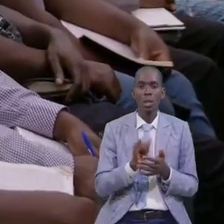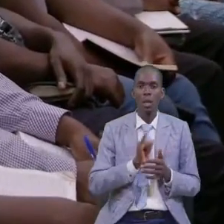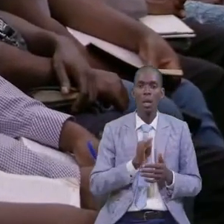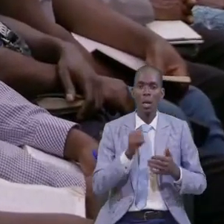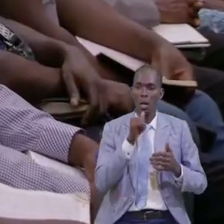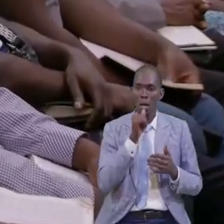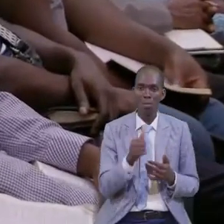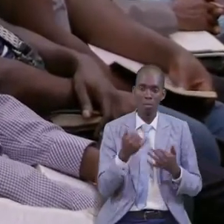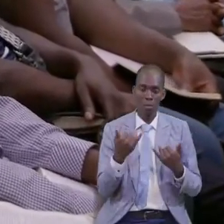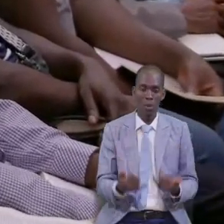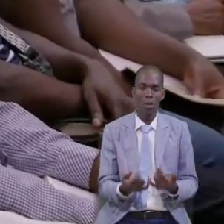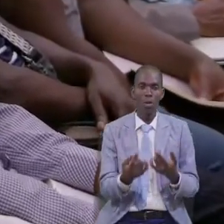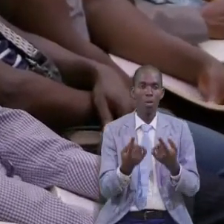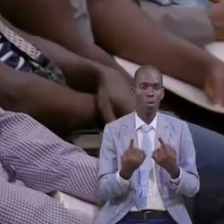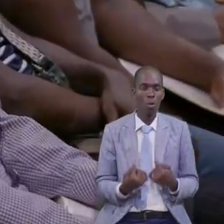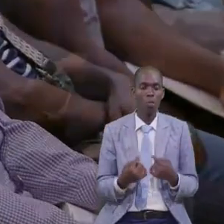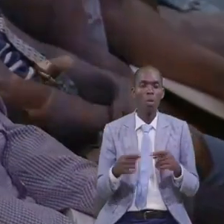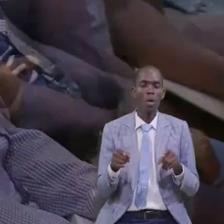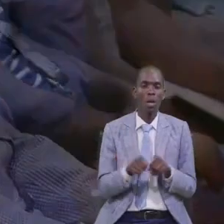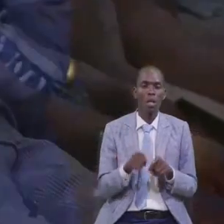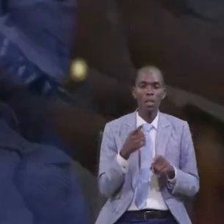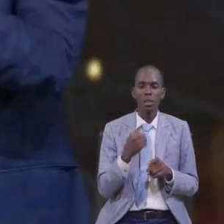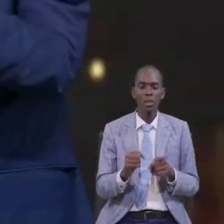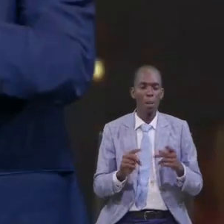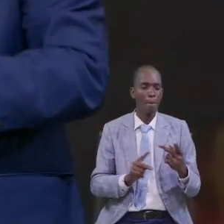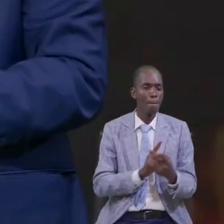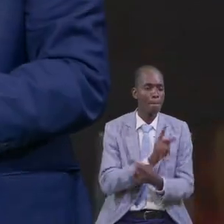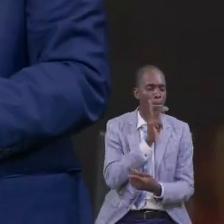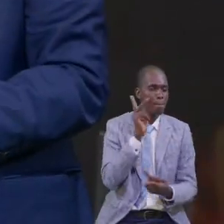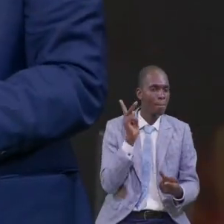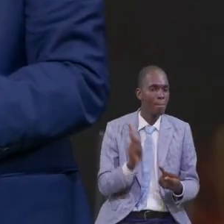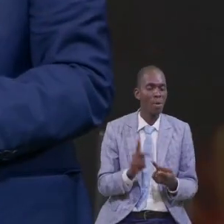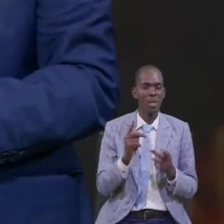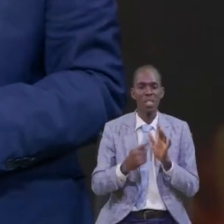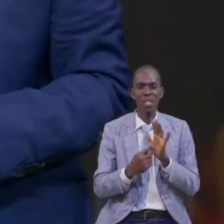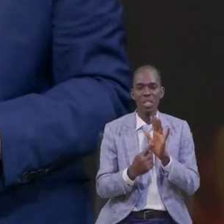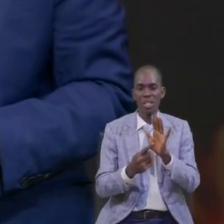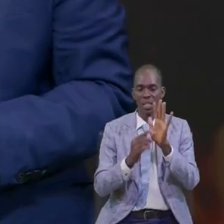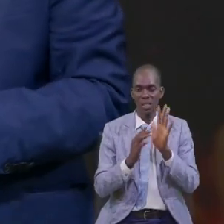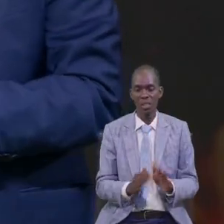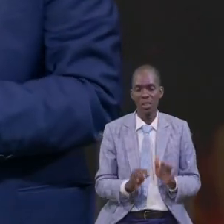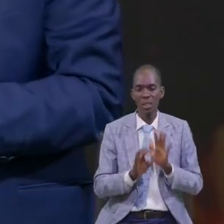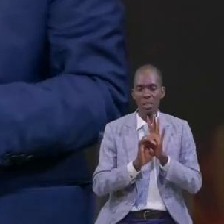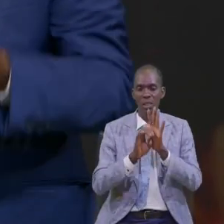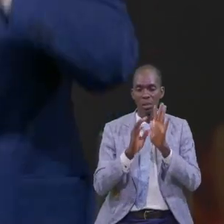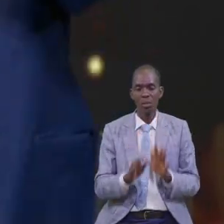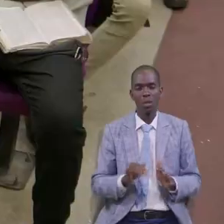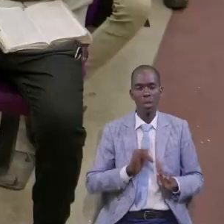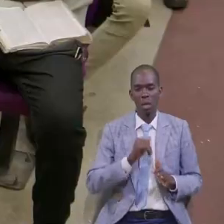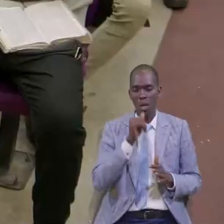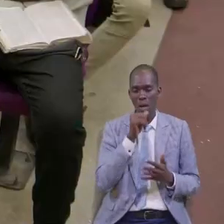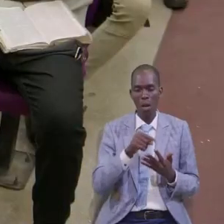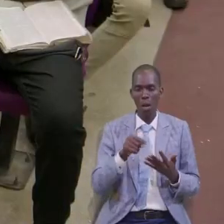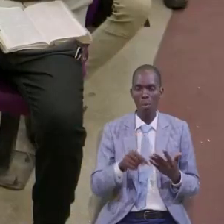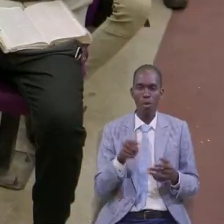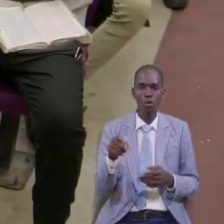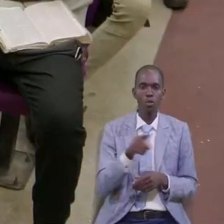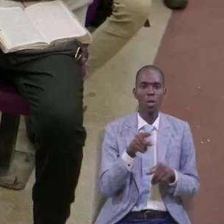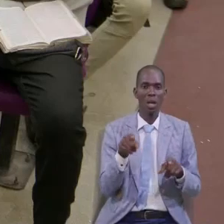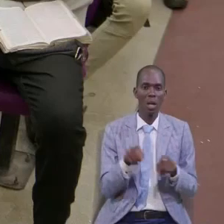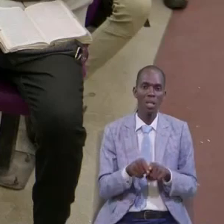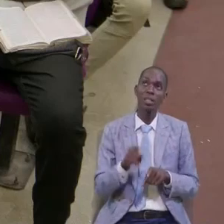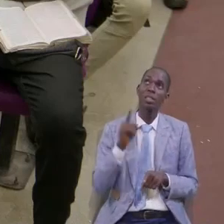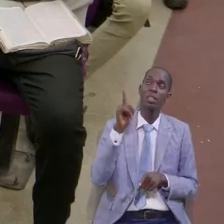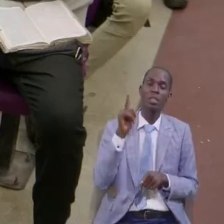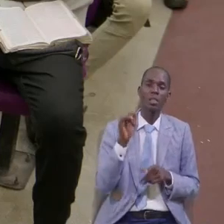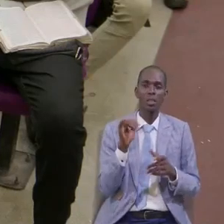the pattern, the perfect example and the model. I am among you as he that serveth.